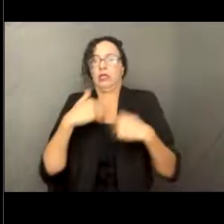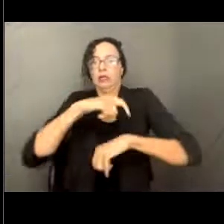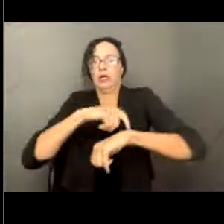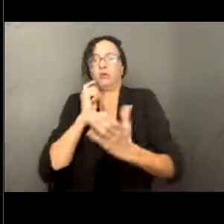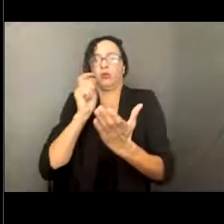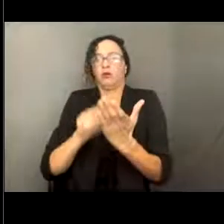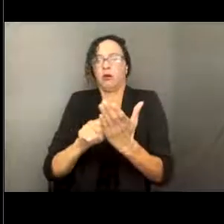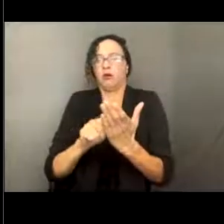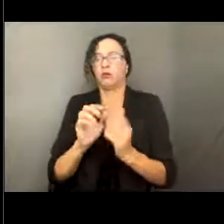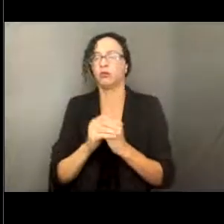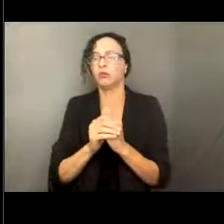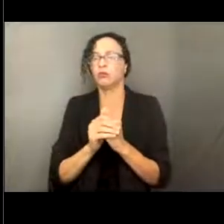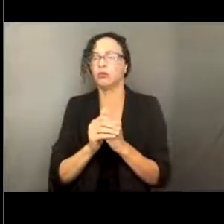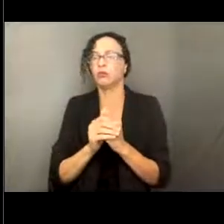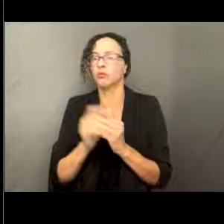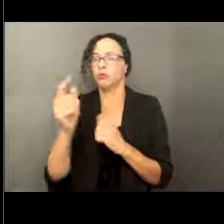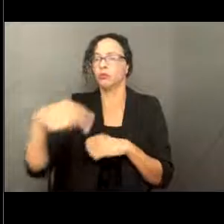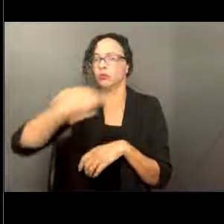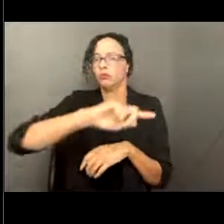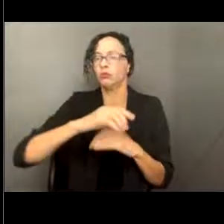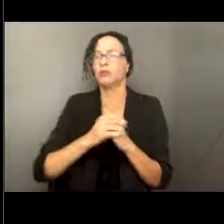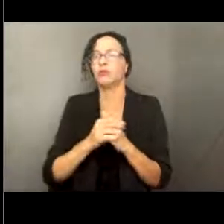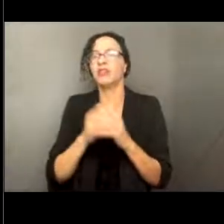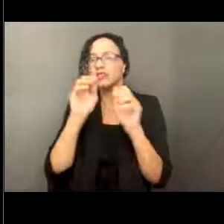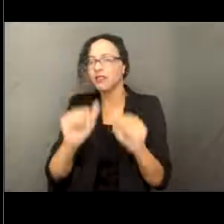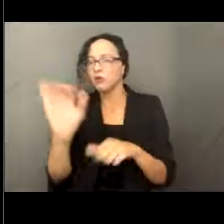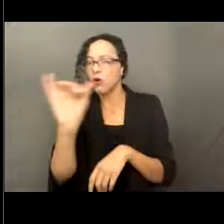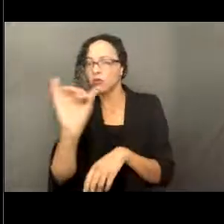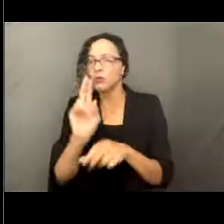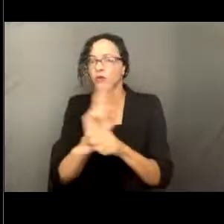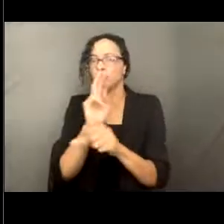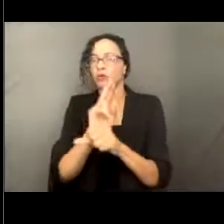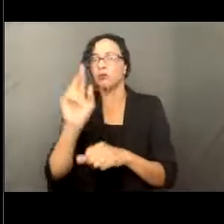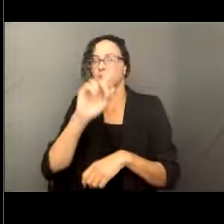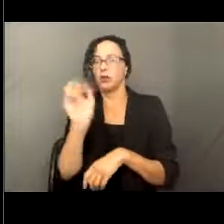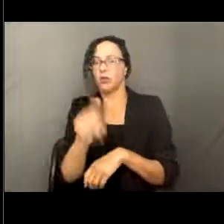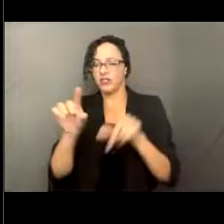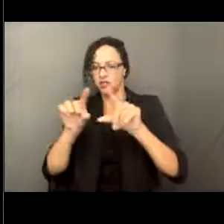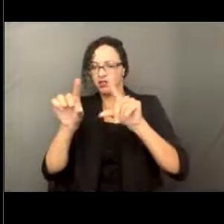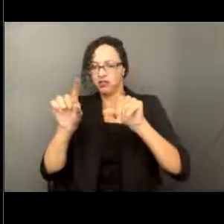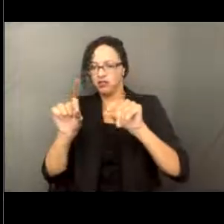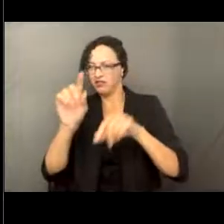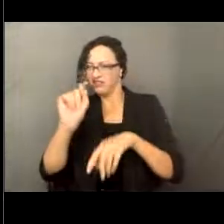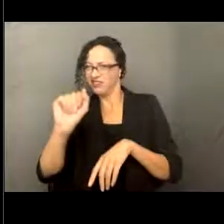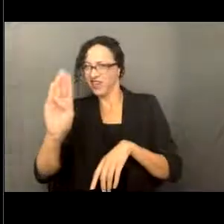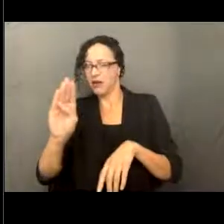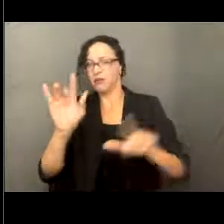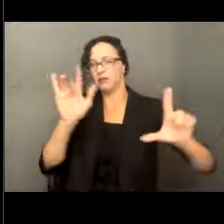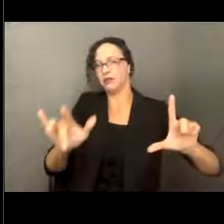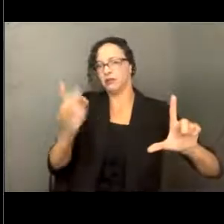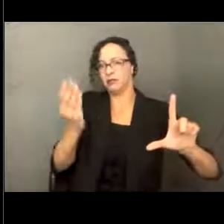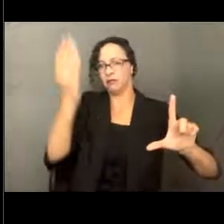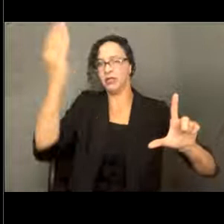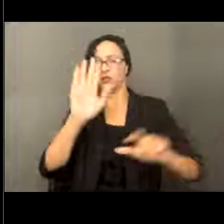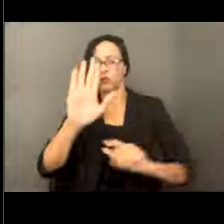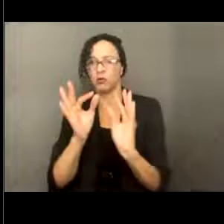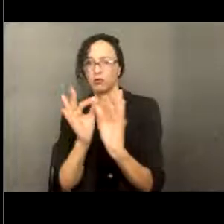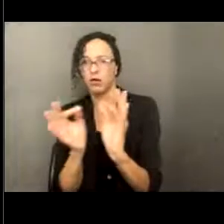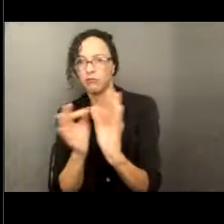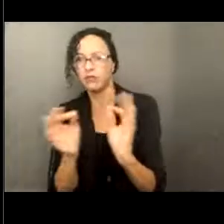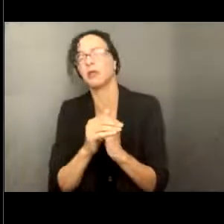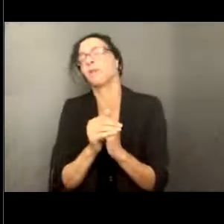Alternately, you may use the questions tab to submit your comment. Please be sure to include the agenda item number you are commenting on. Commission staff